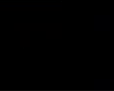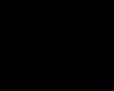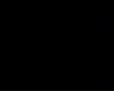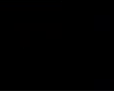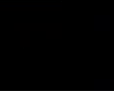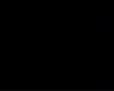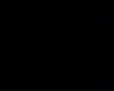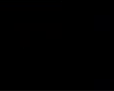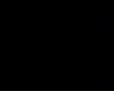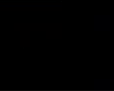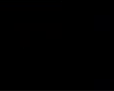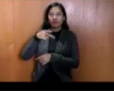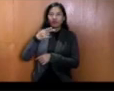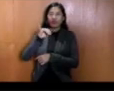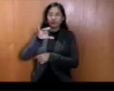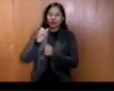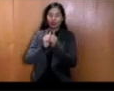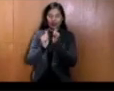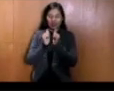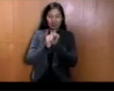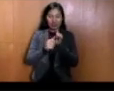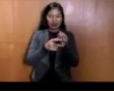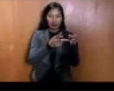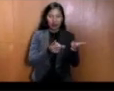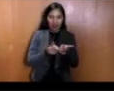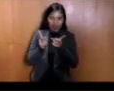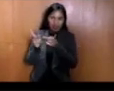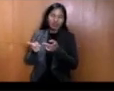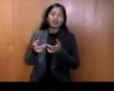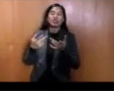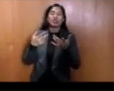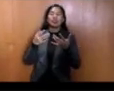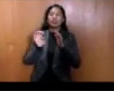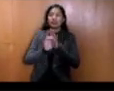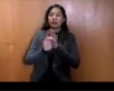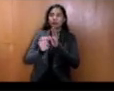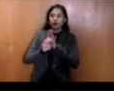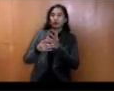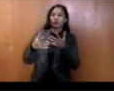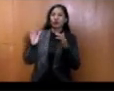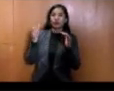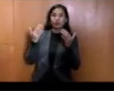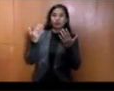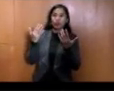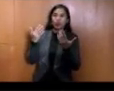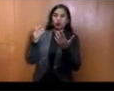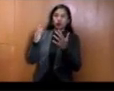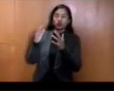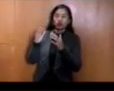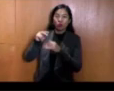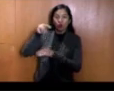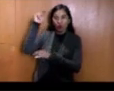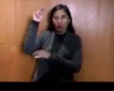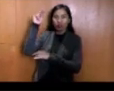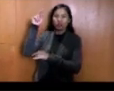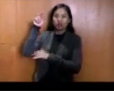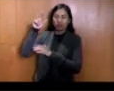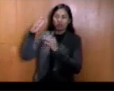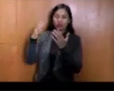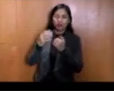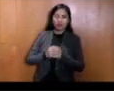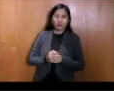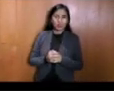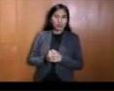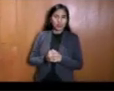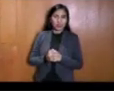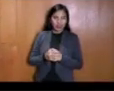collection, the data collection mainly being concentrated in the global north or in more developed regions, could lead to systems that are optimized for